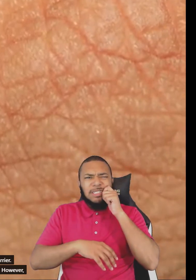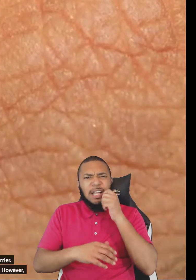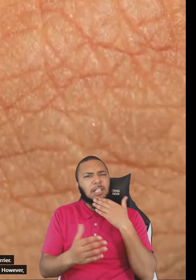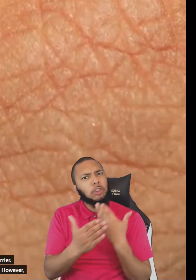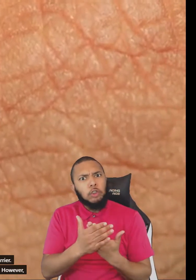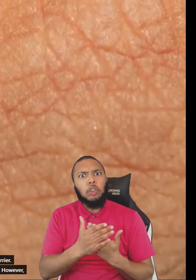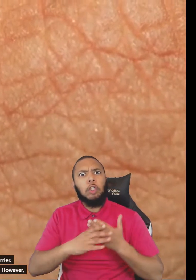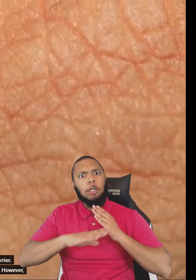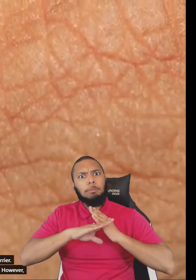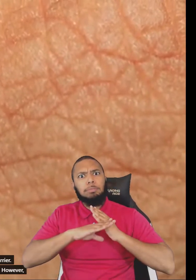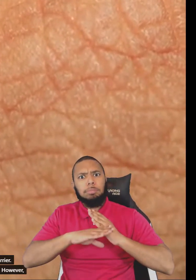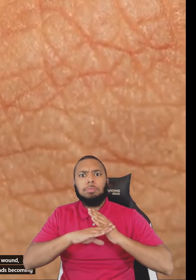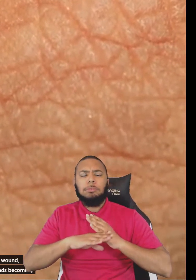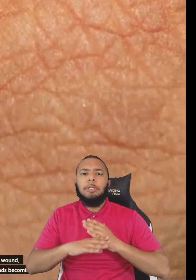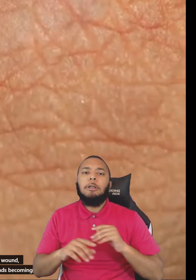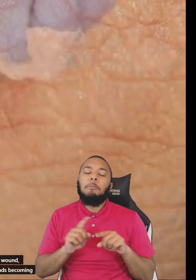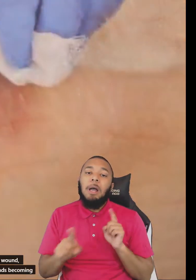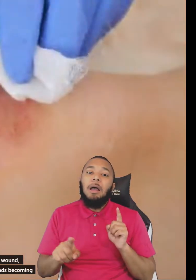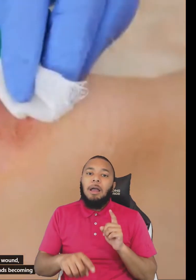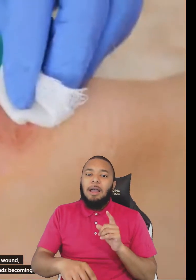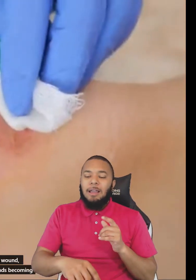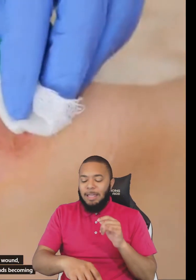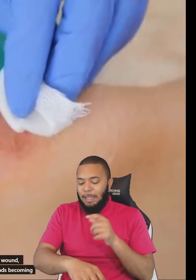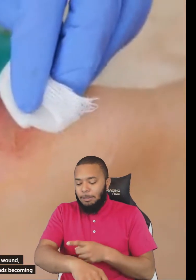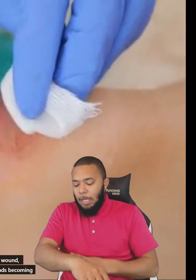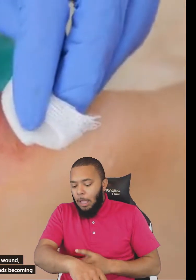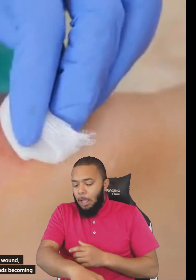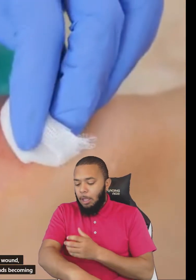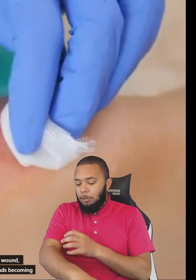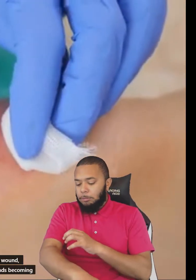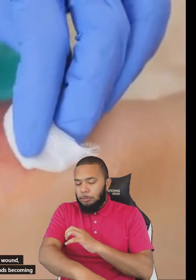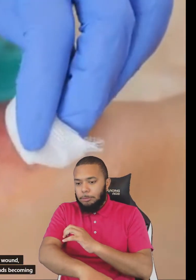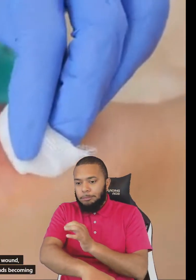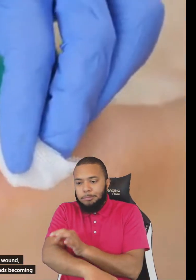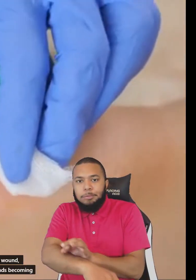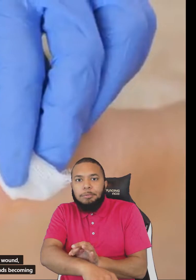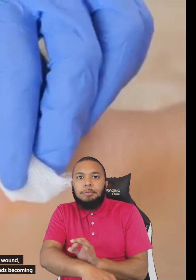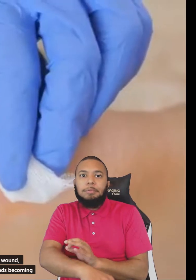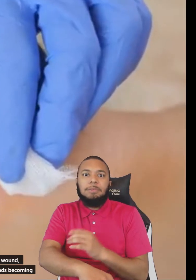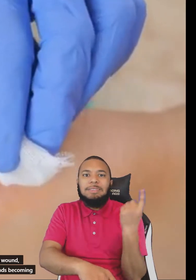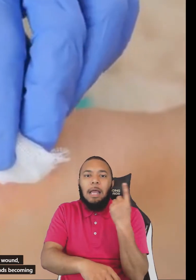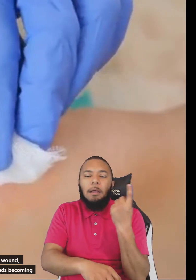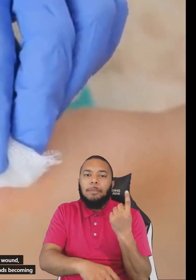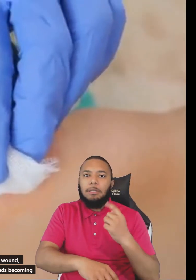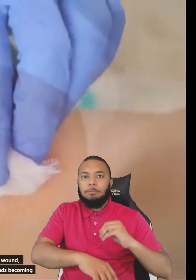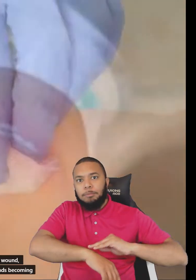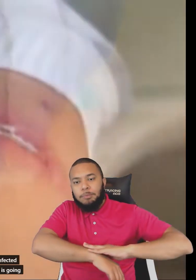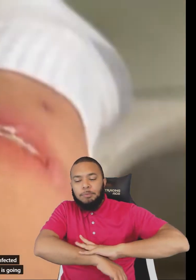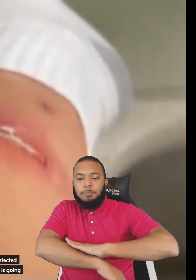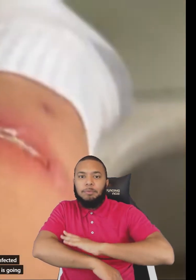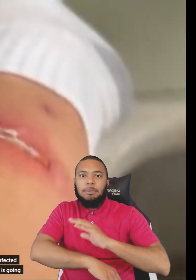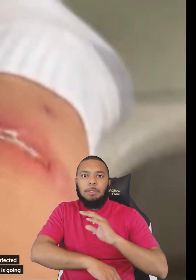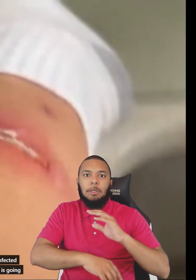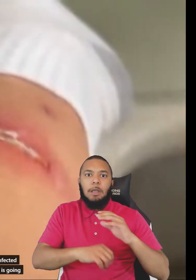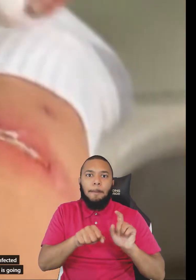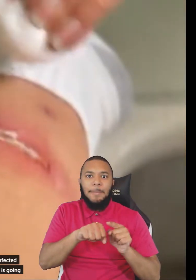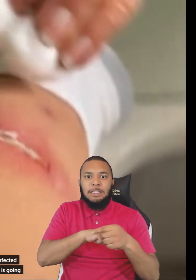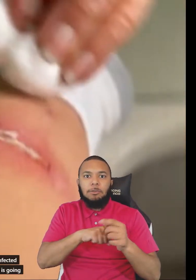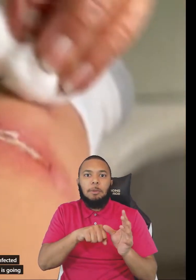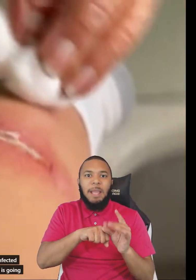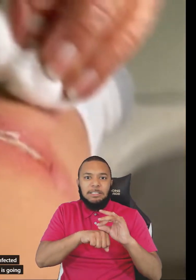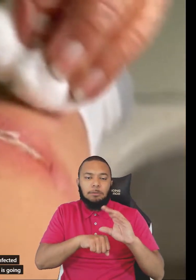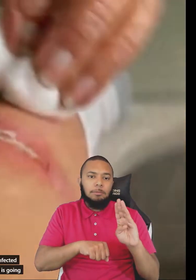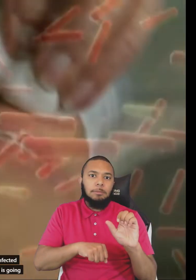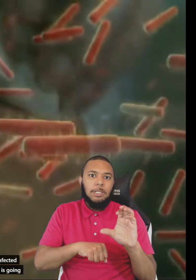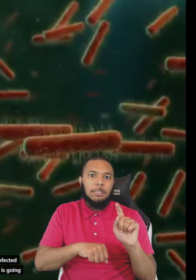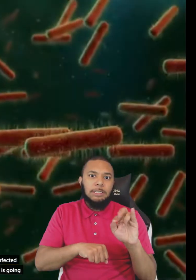let bacteria in. However, if we have a cut or an open wound, right? When we talk about wounds becoming infected, they're